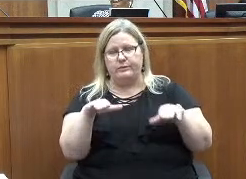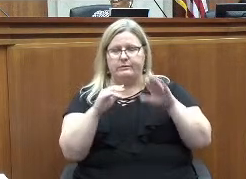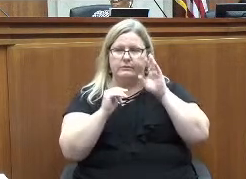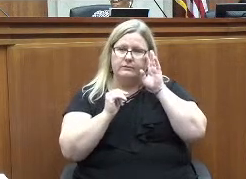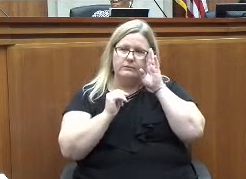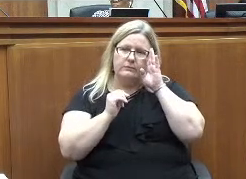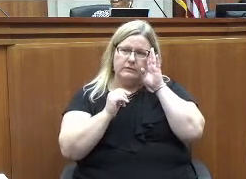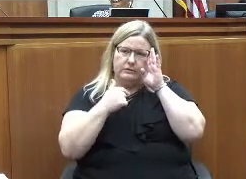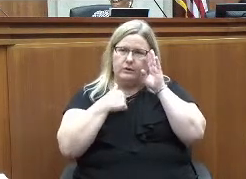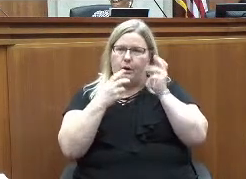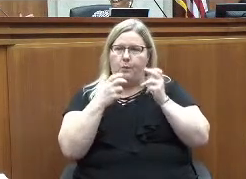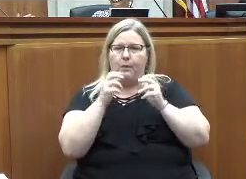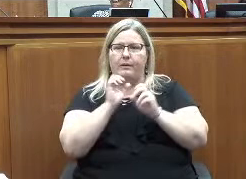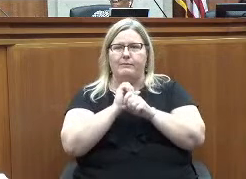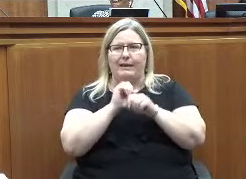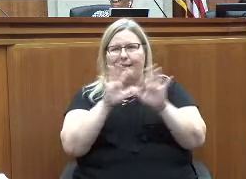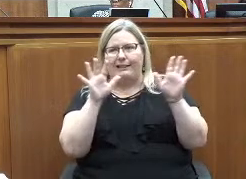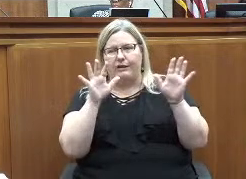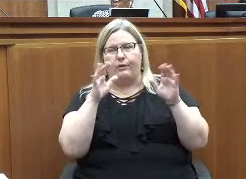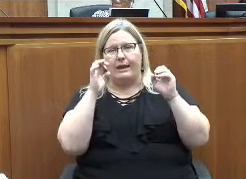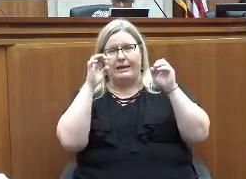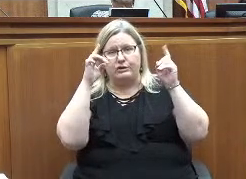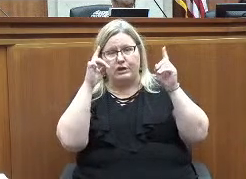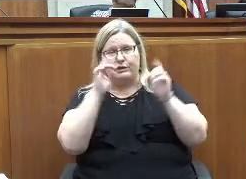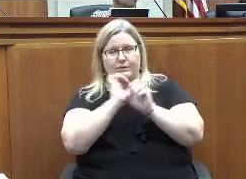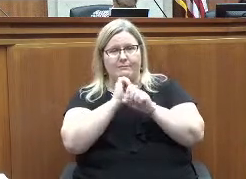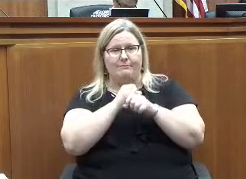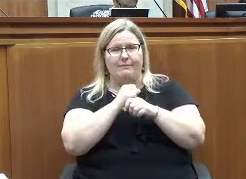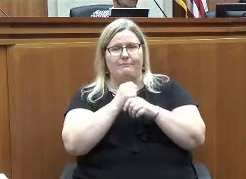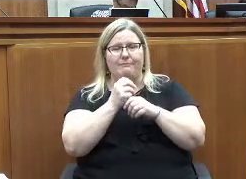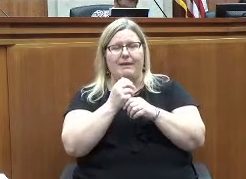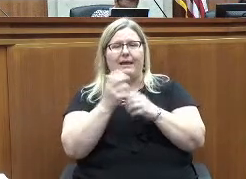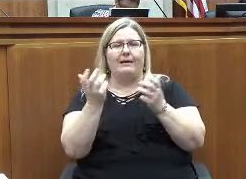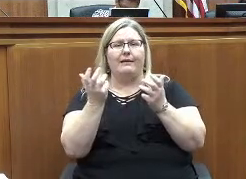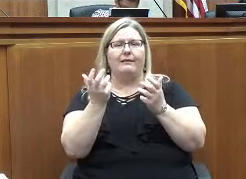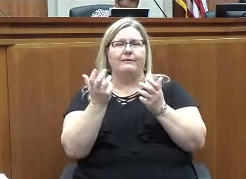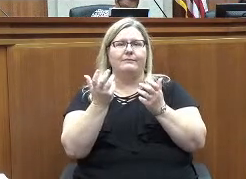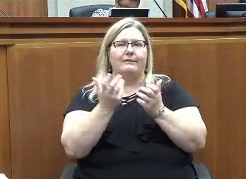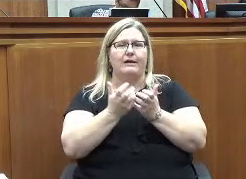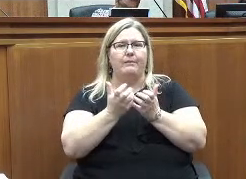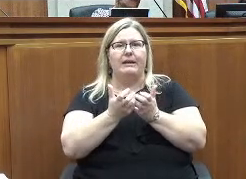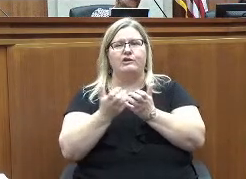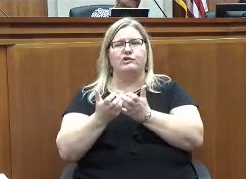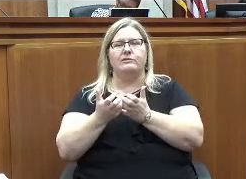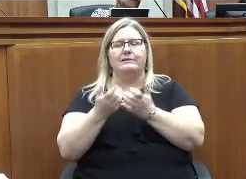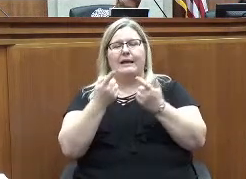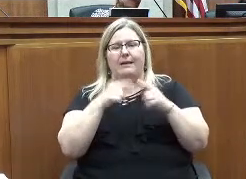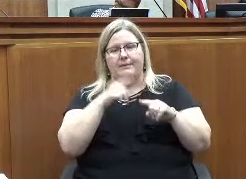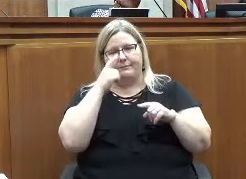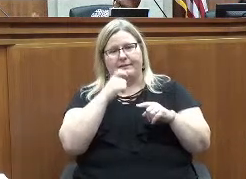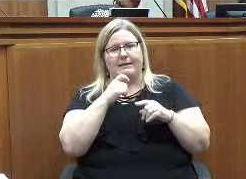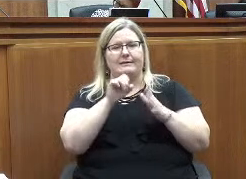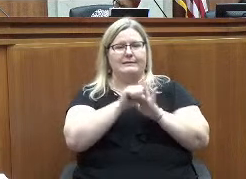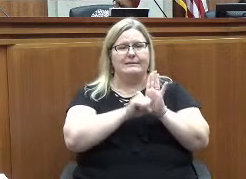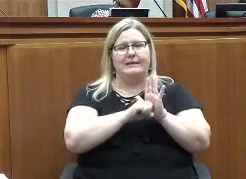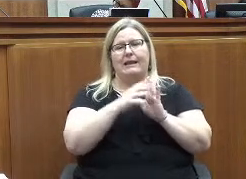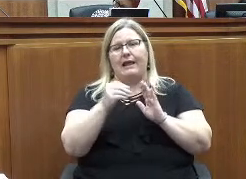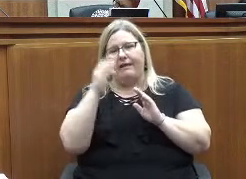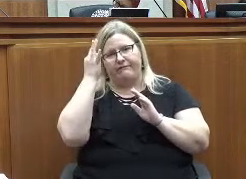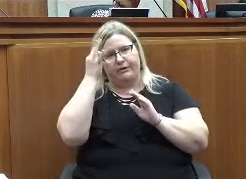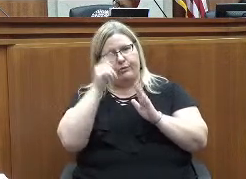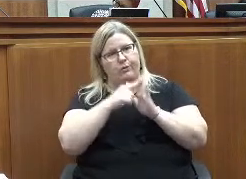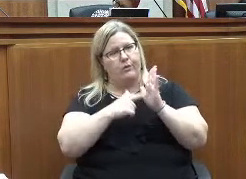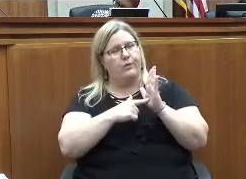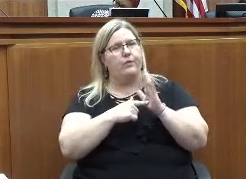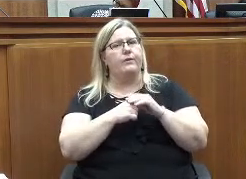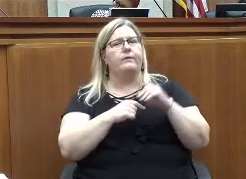want to make that clear, that as educators, we make those accommodations happen because it's state and federal law. So.